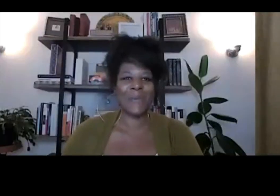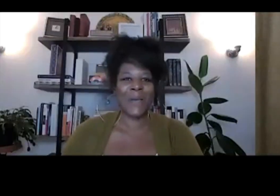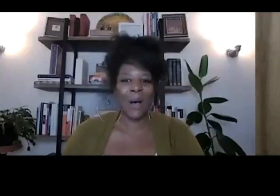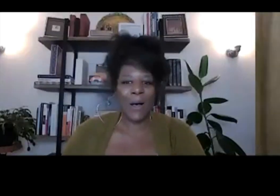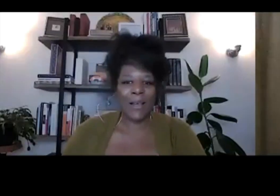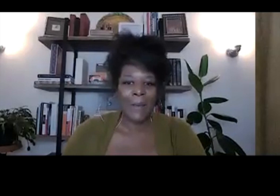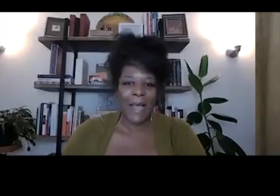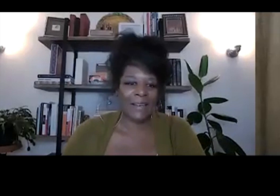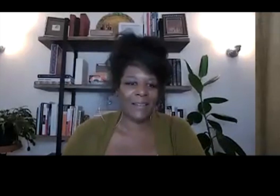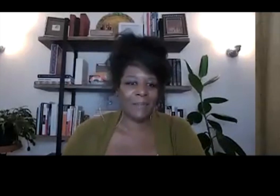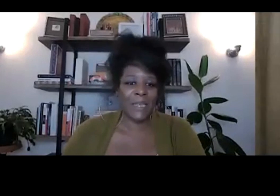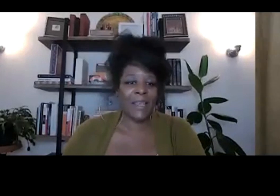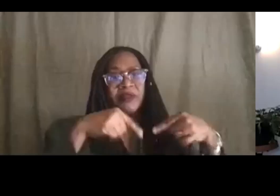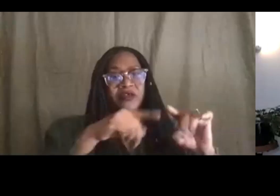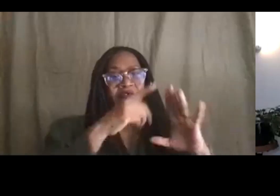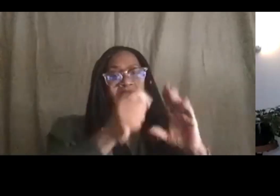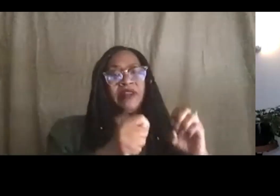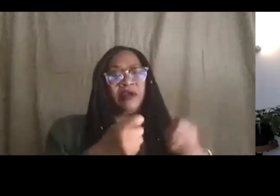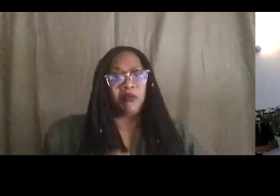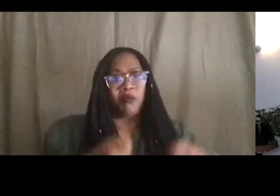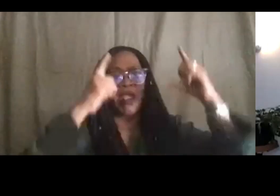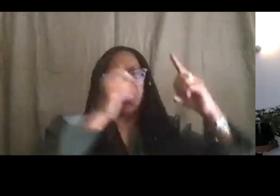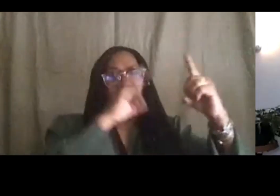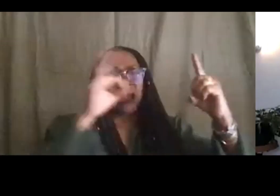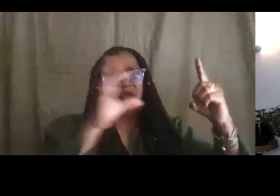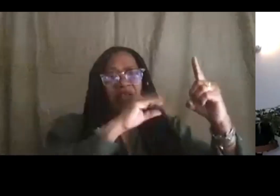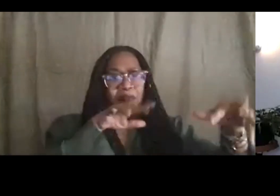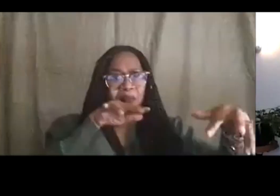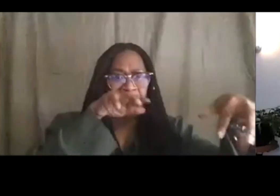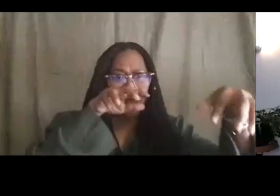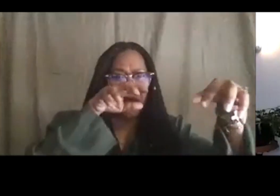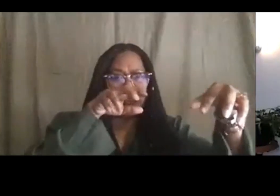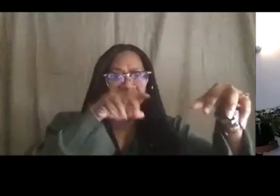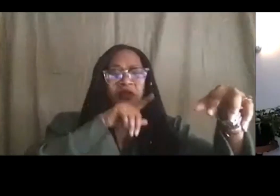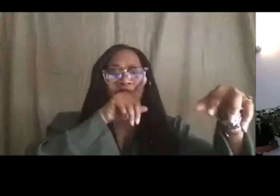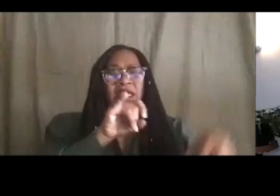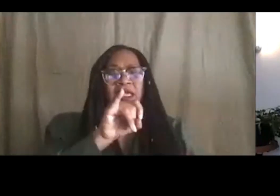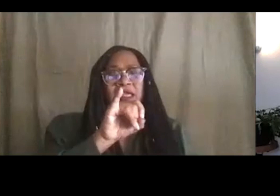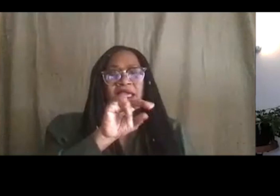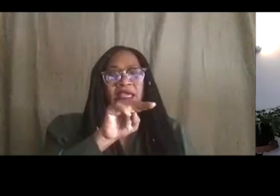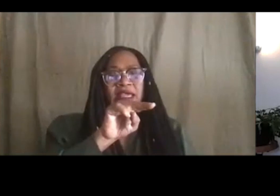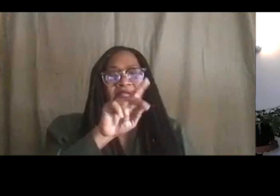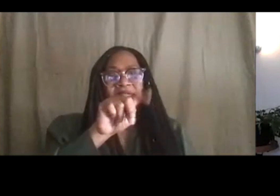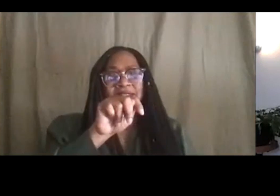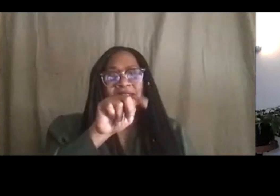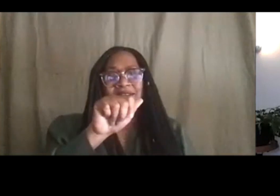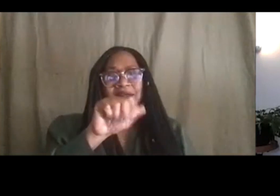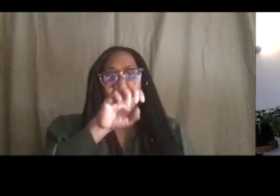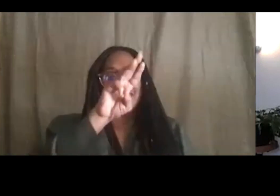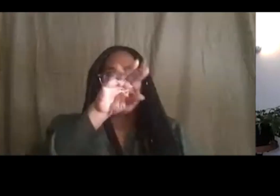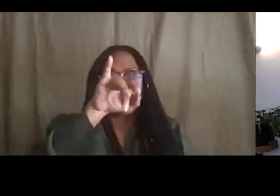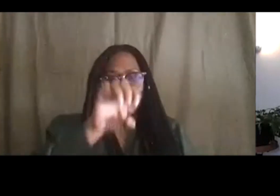In the Wake on Blackness and Being and Monstrous Intimacies, Making Post-Slavery Subjects. She is currently working on 2